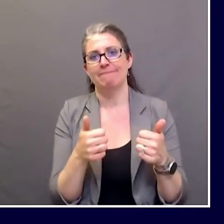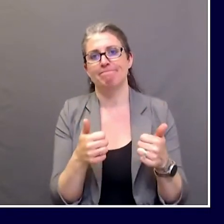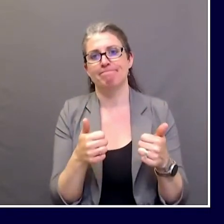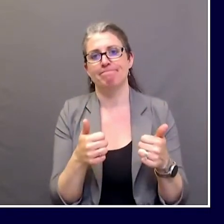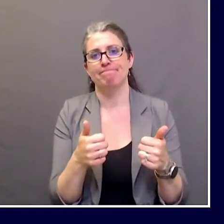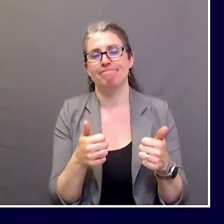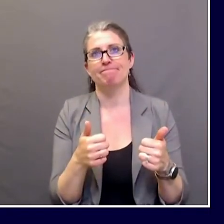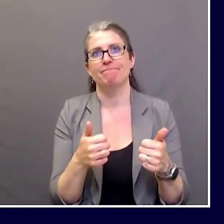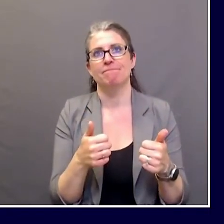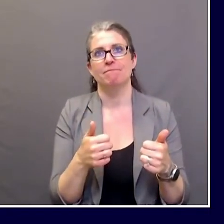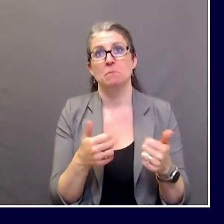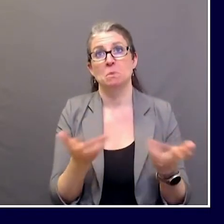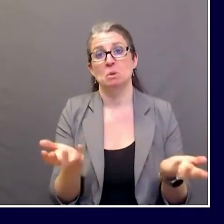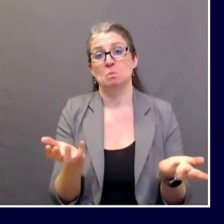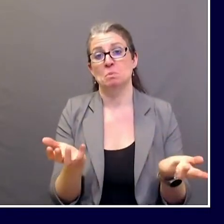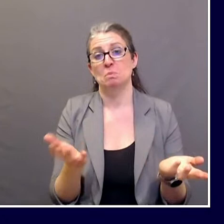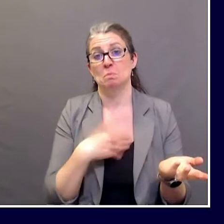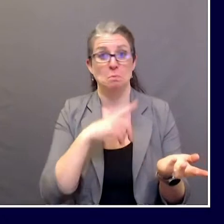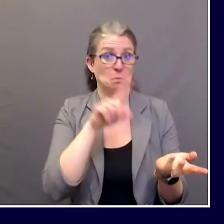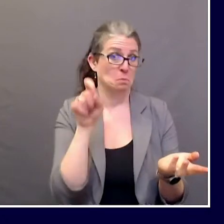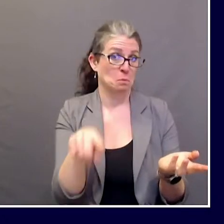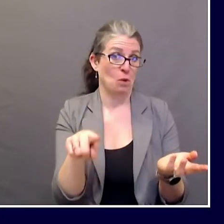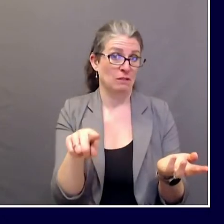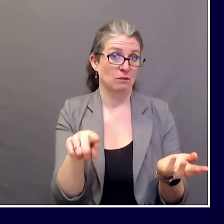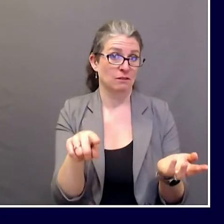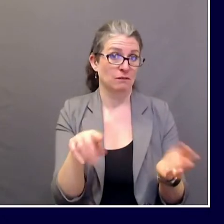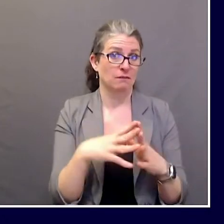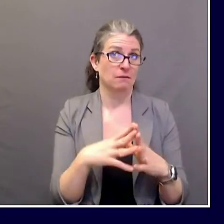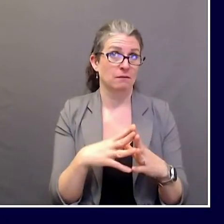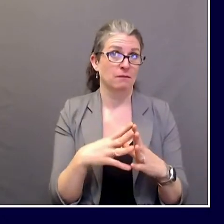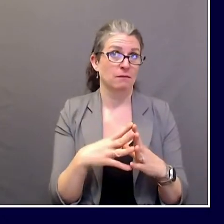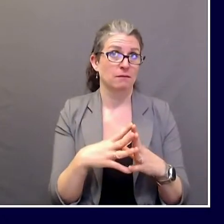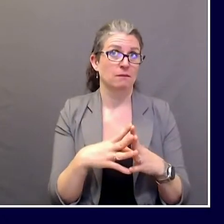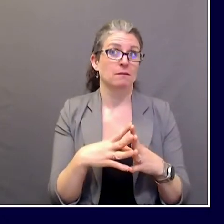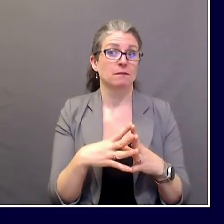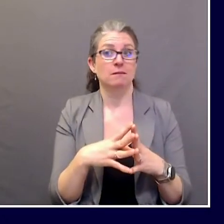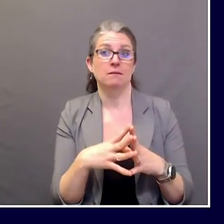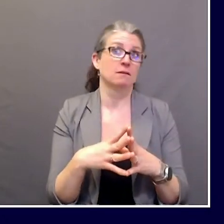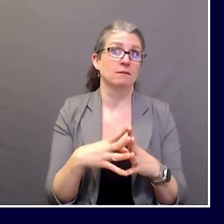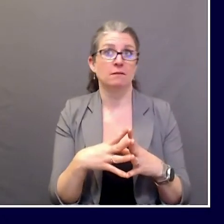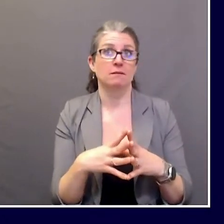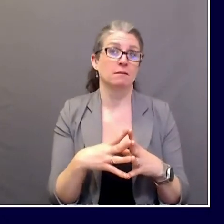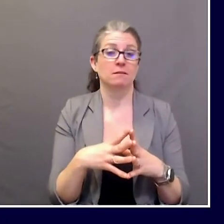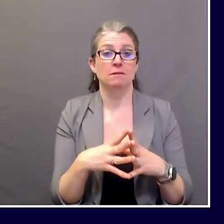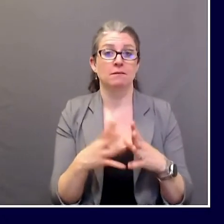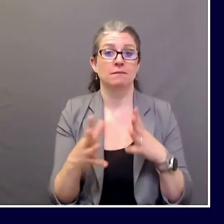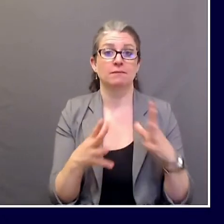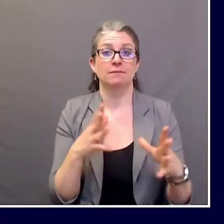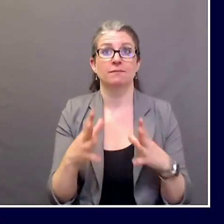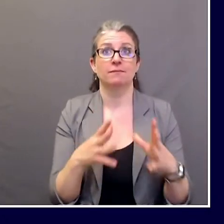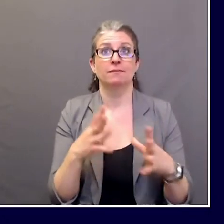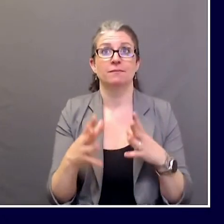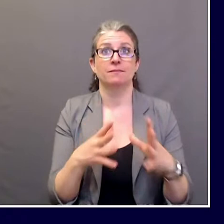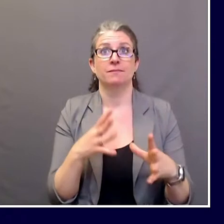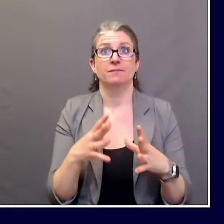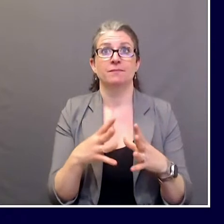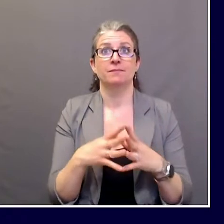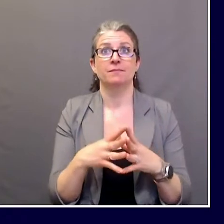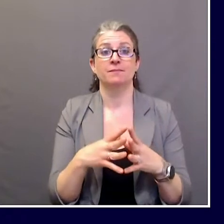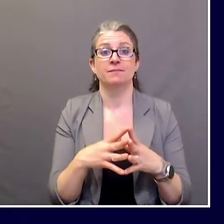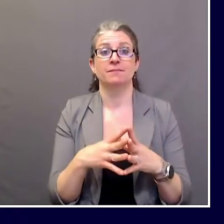other question is sort of related, since the J&J was trumpeted as a way